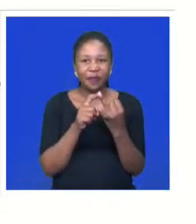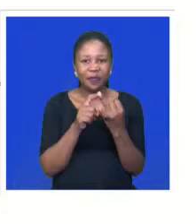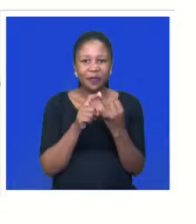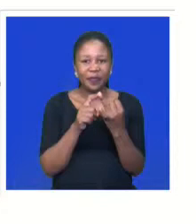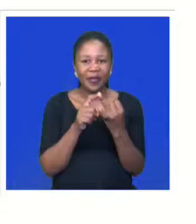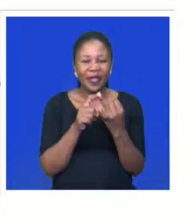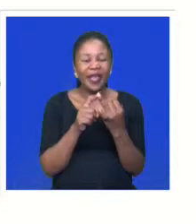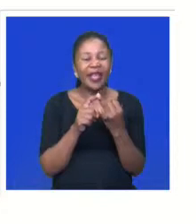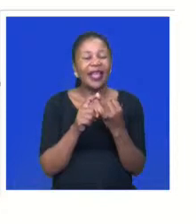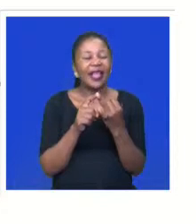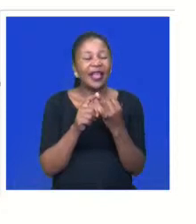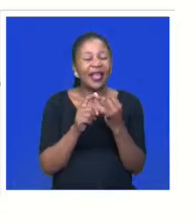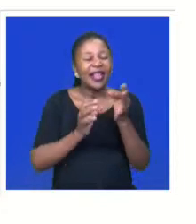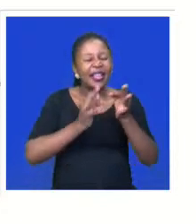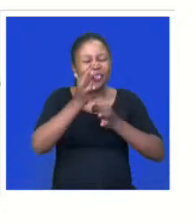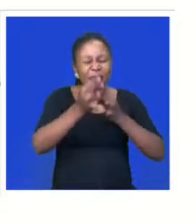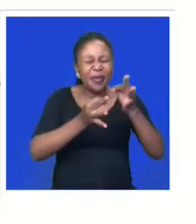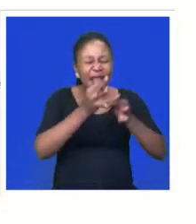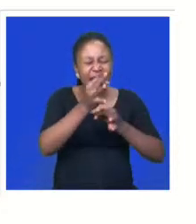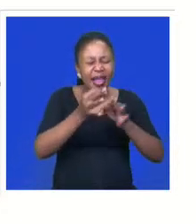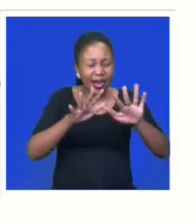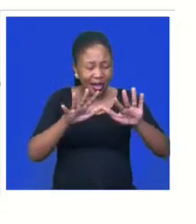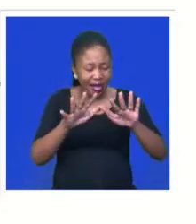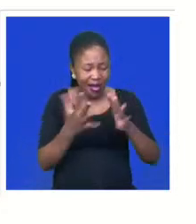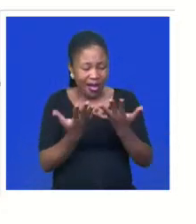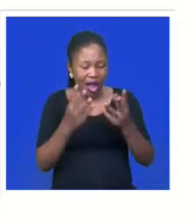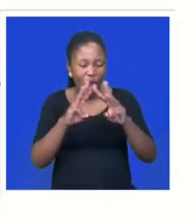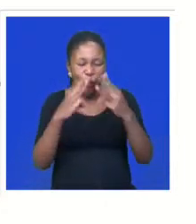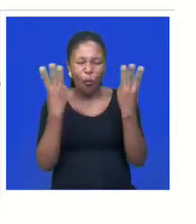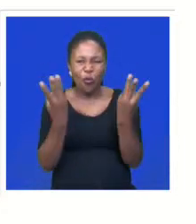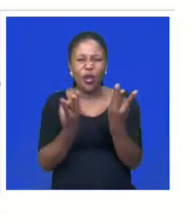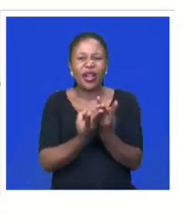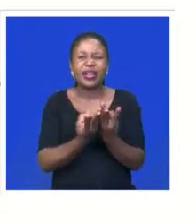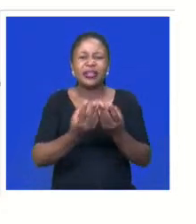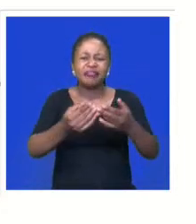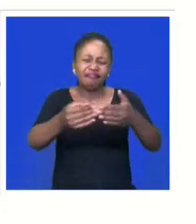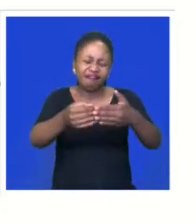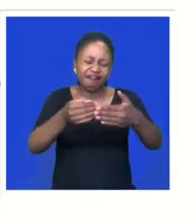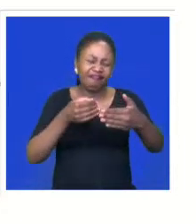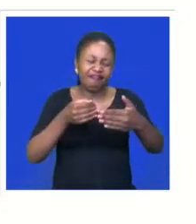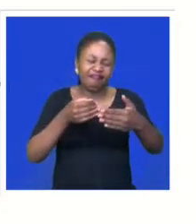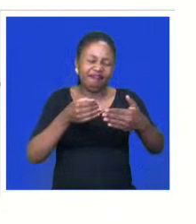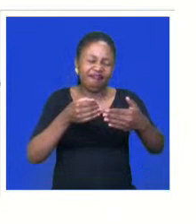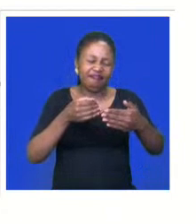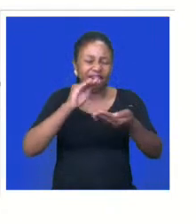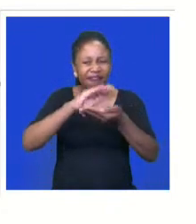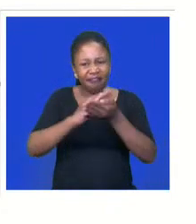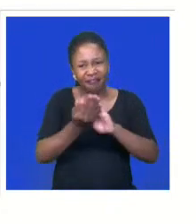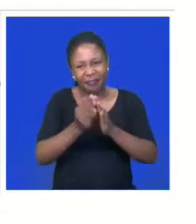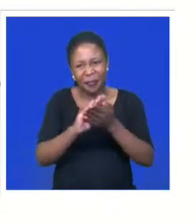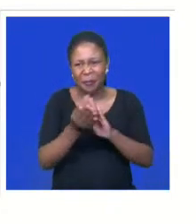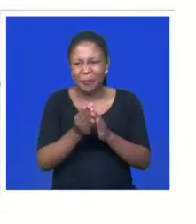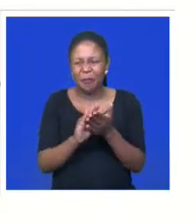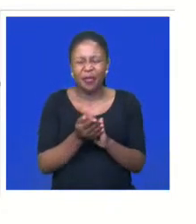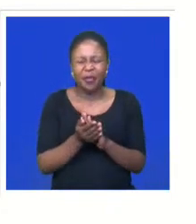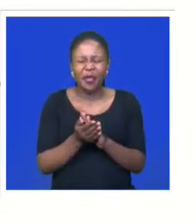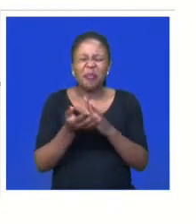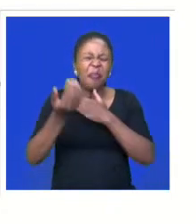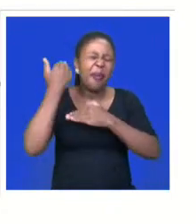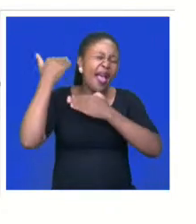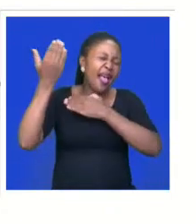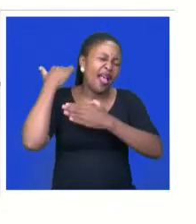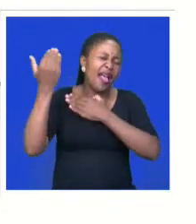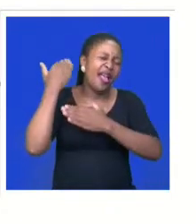universe. Describe the state of the universe before creation. Describe the state of the